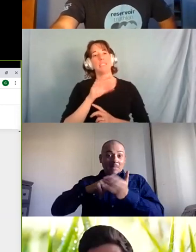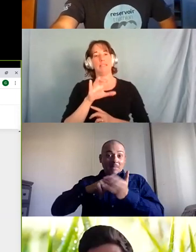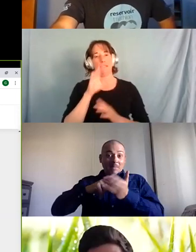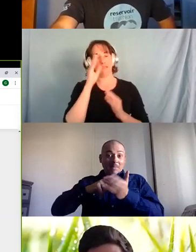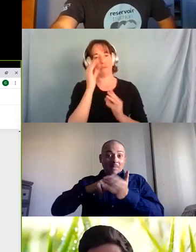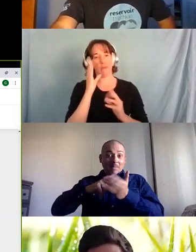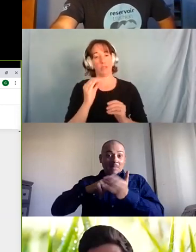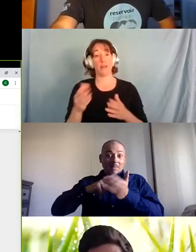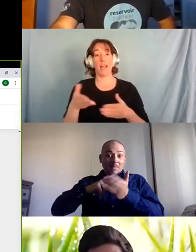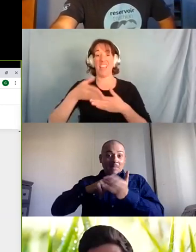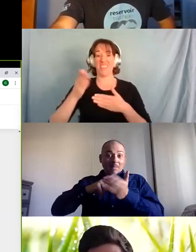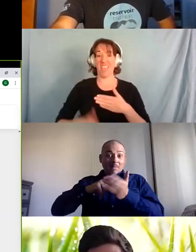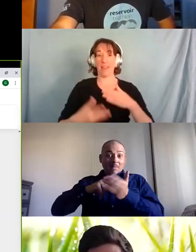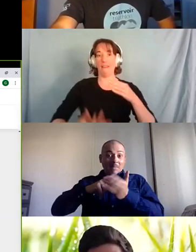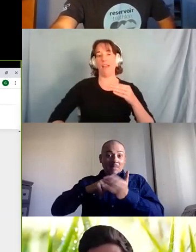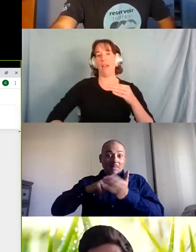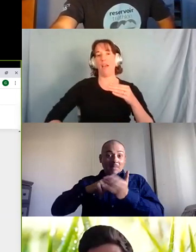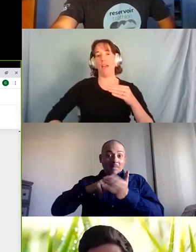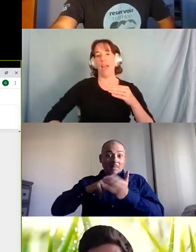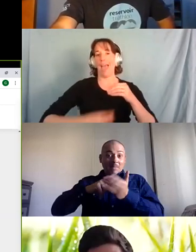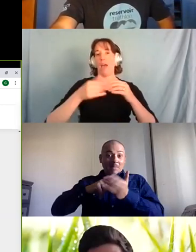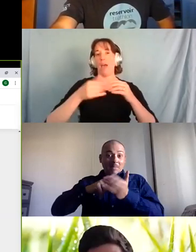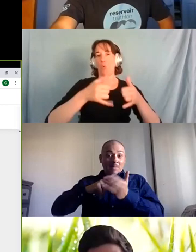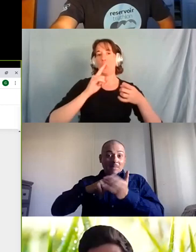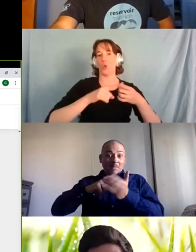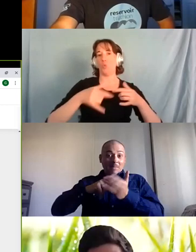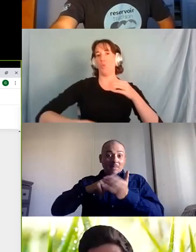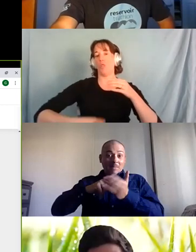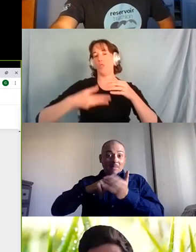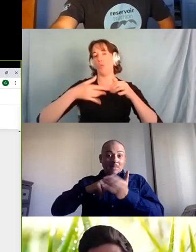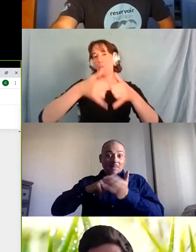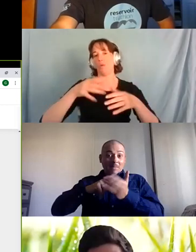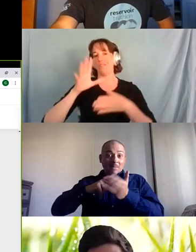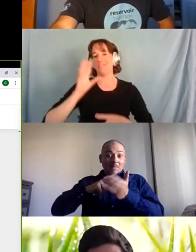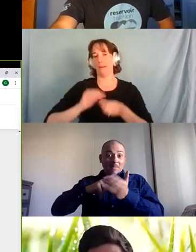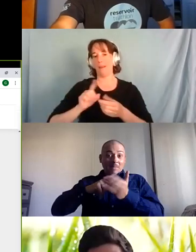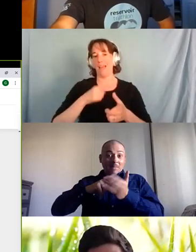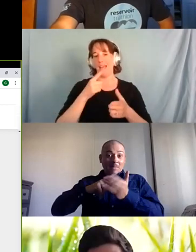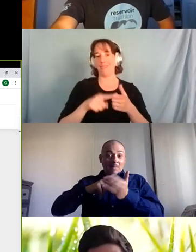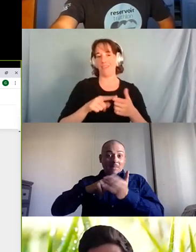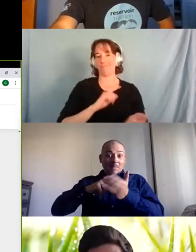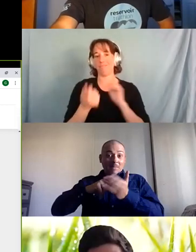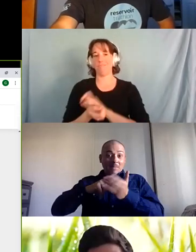basically adds the reward to the reward sum, and it appends it to the DRS variable.